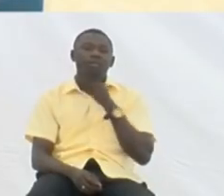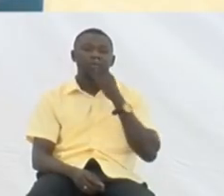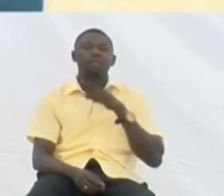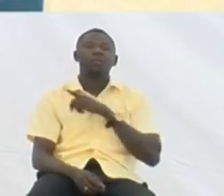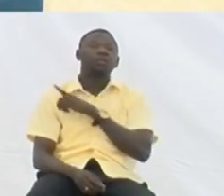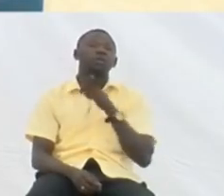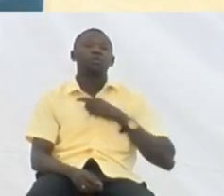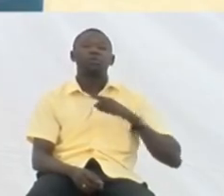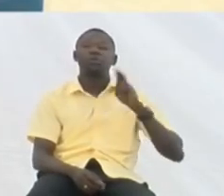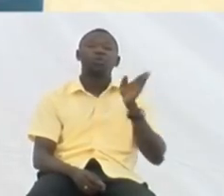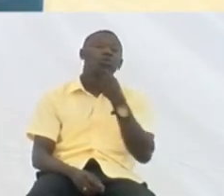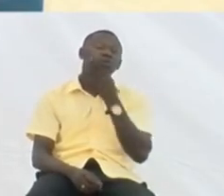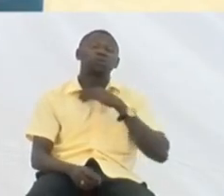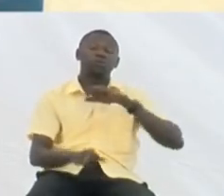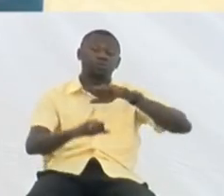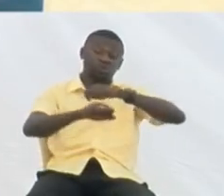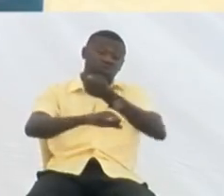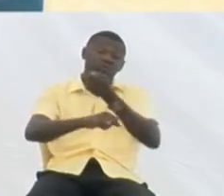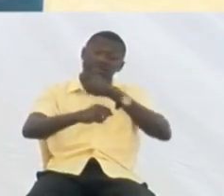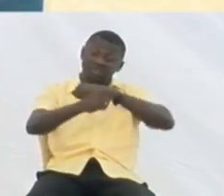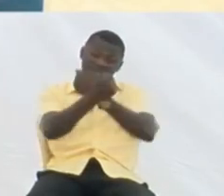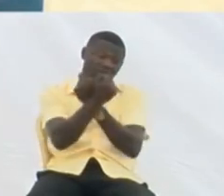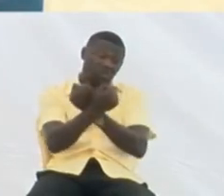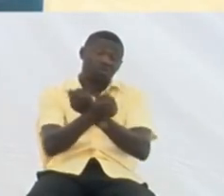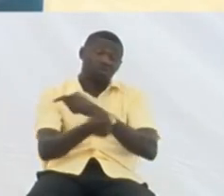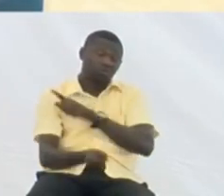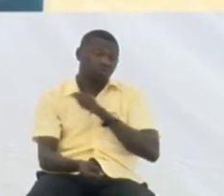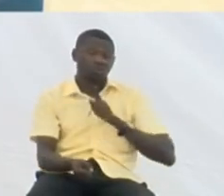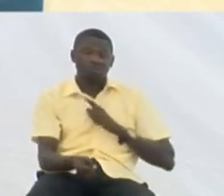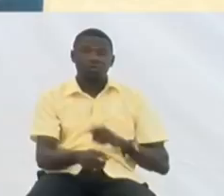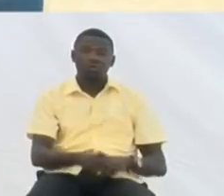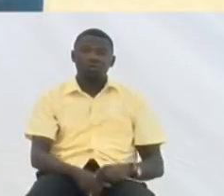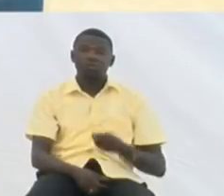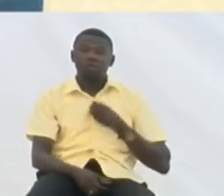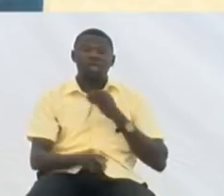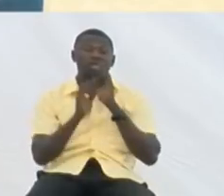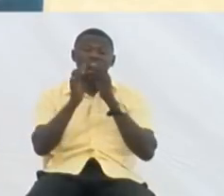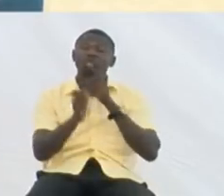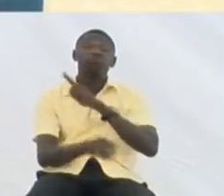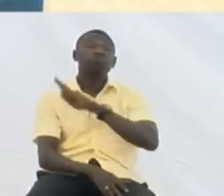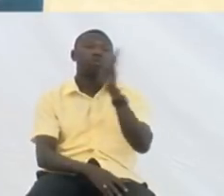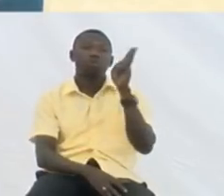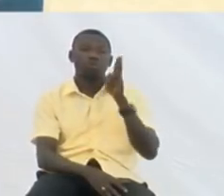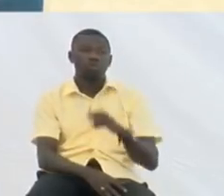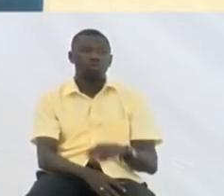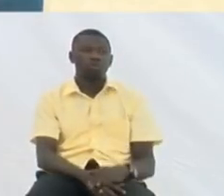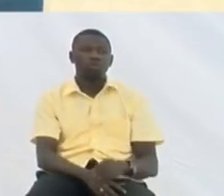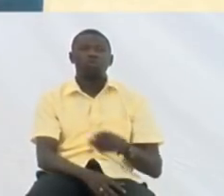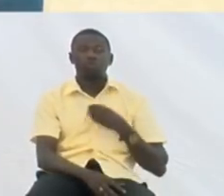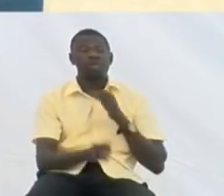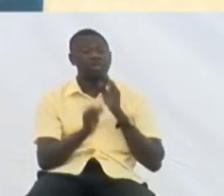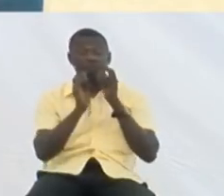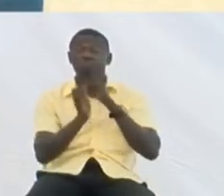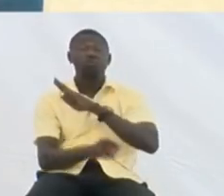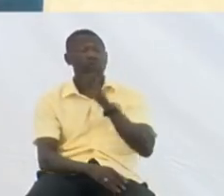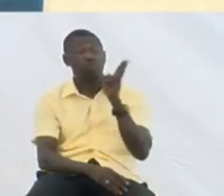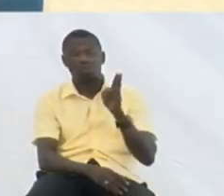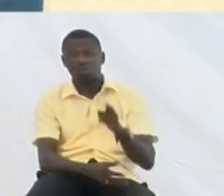that they were going to lock us up. I said to them, no.